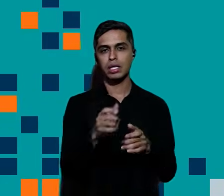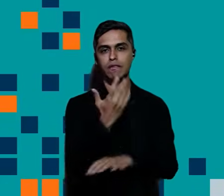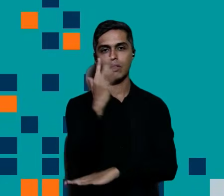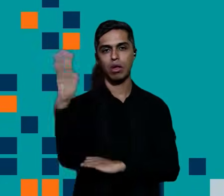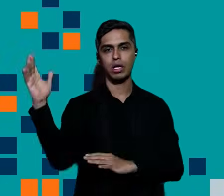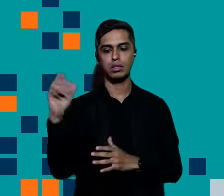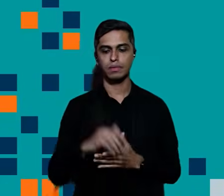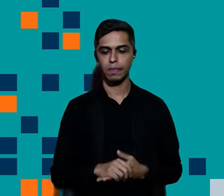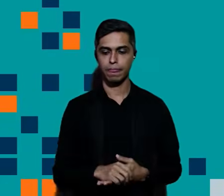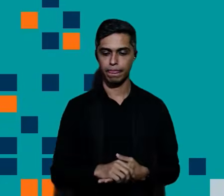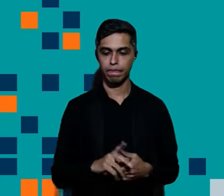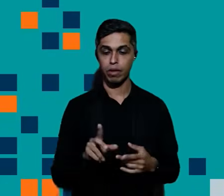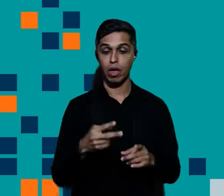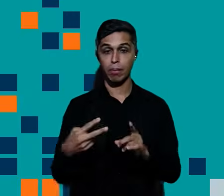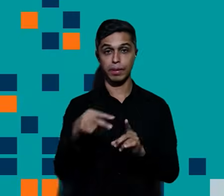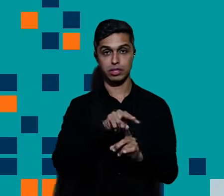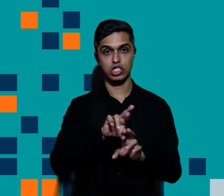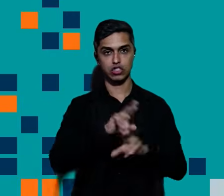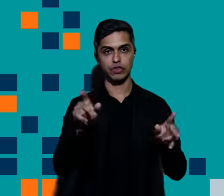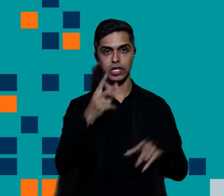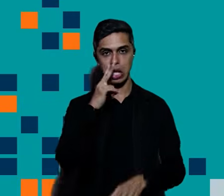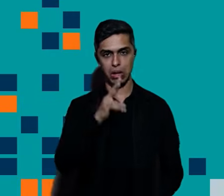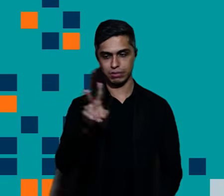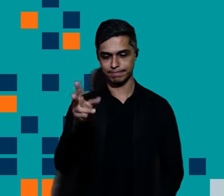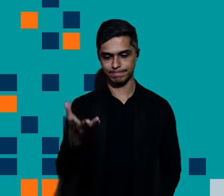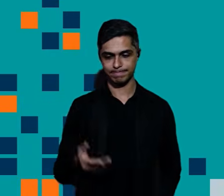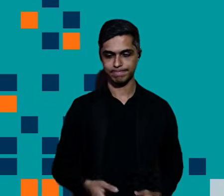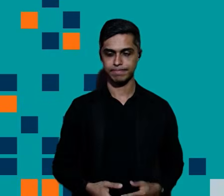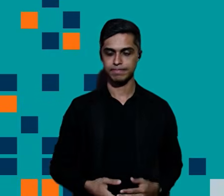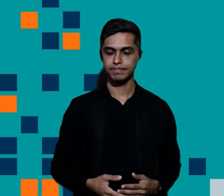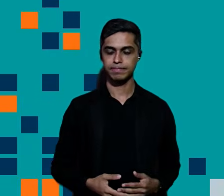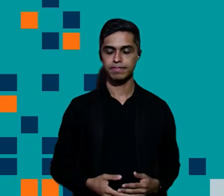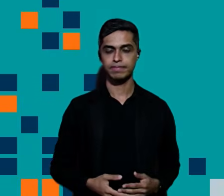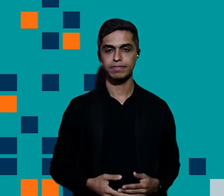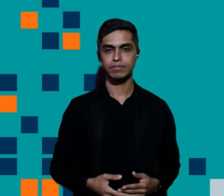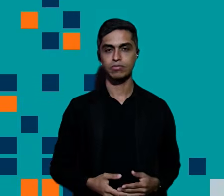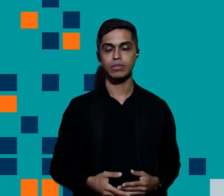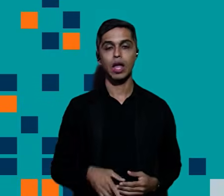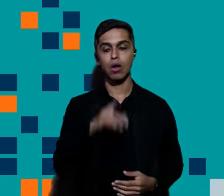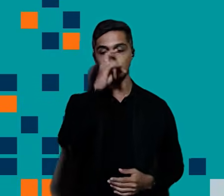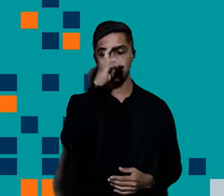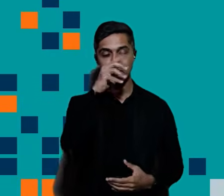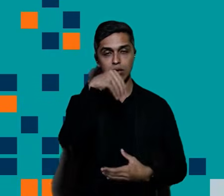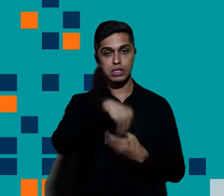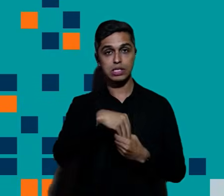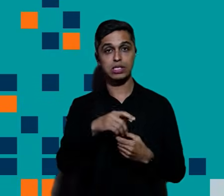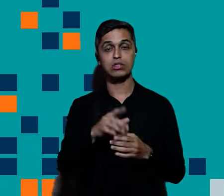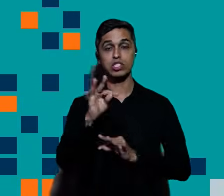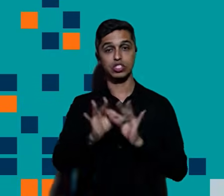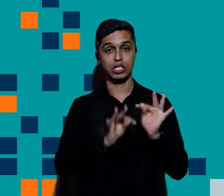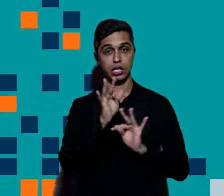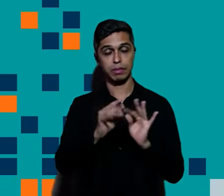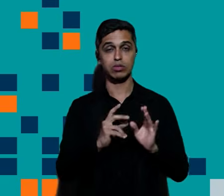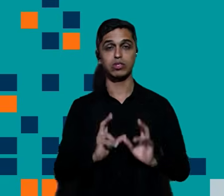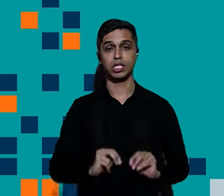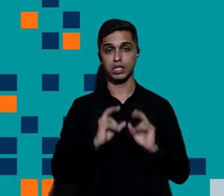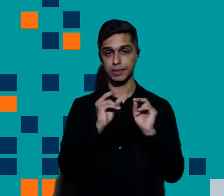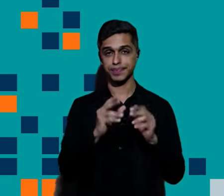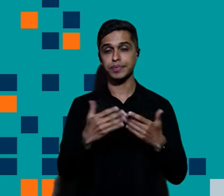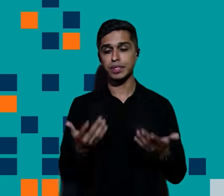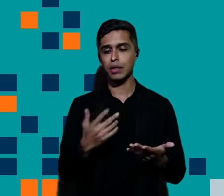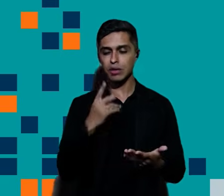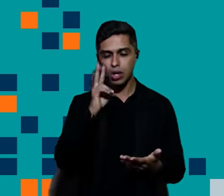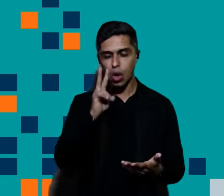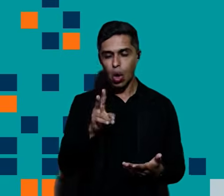scale. Again, this is another hospital, a cancer center. When you walk in, this idea that it looks like you're walking into